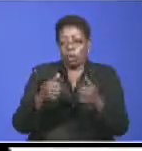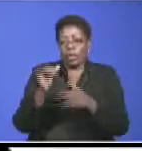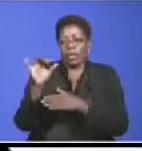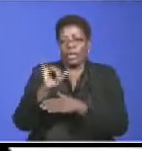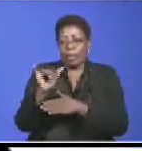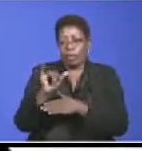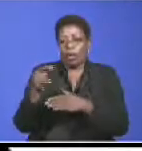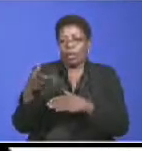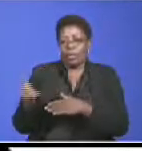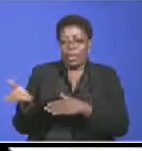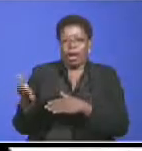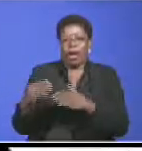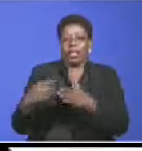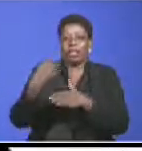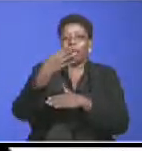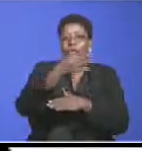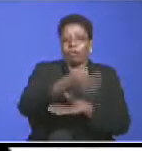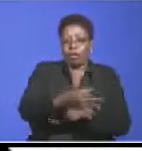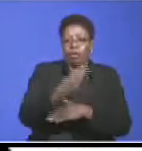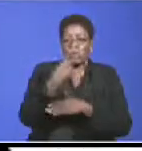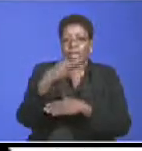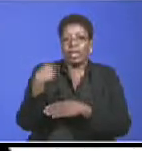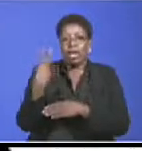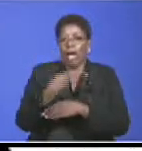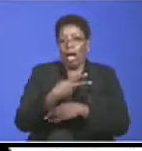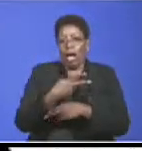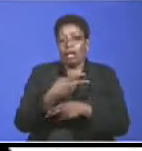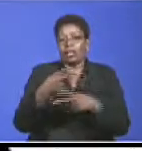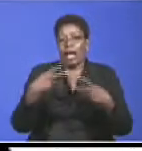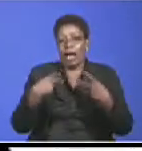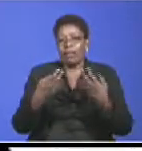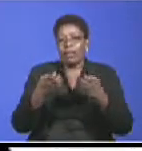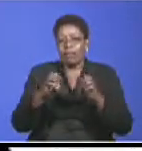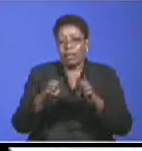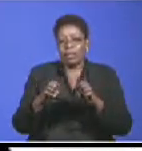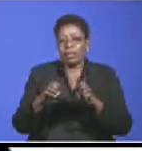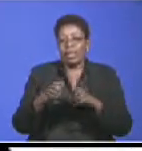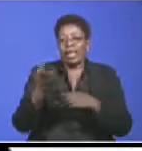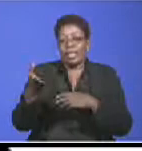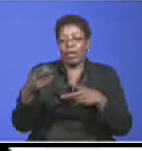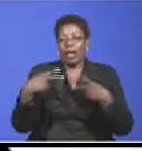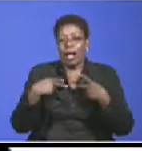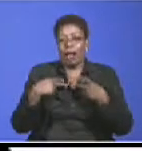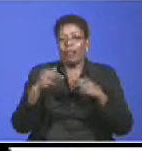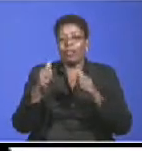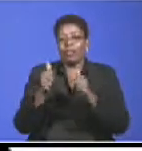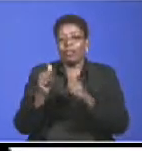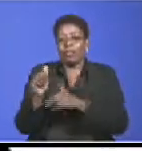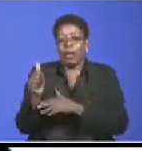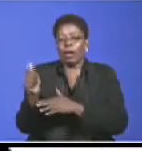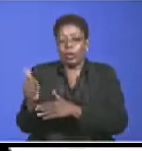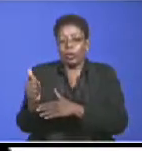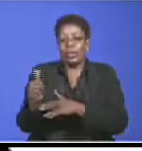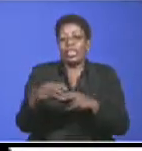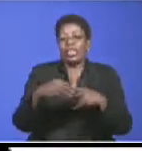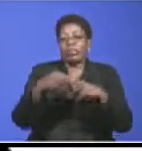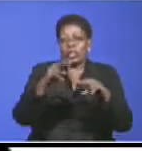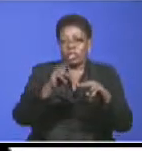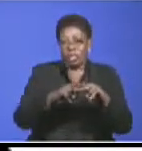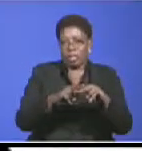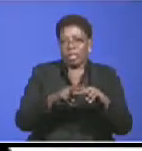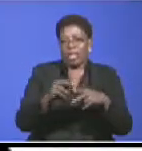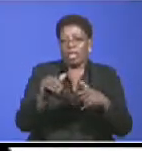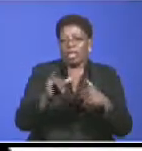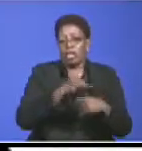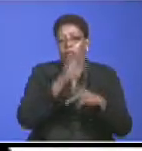front. And so whenever you see us having events going forward, they're going to have their own special seating. We're going to allow the young persons